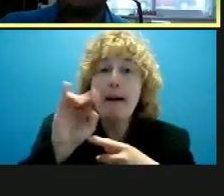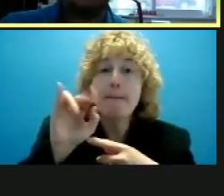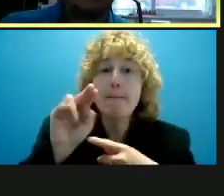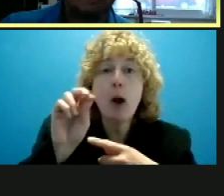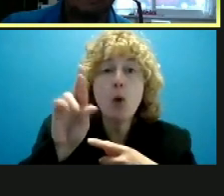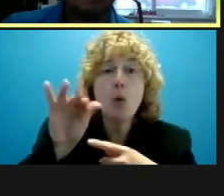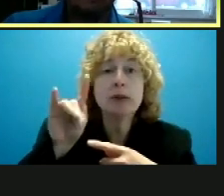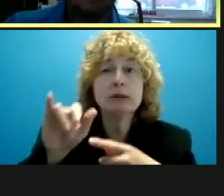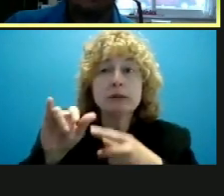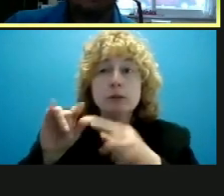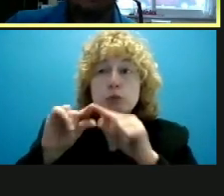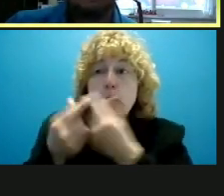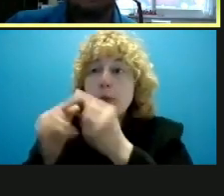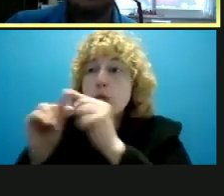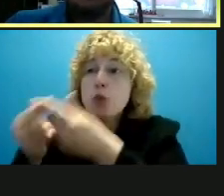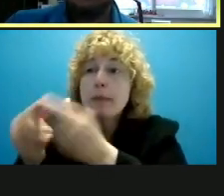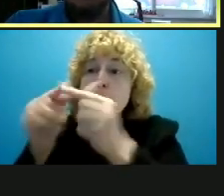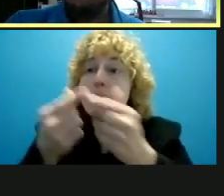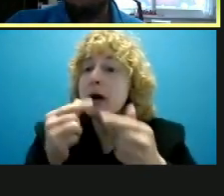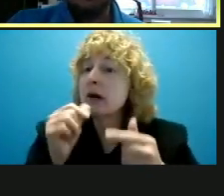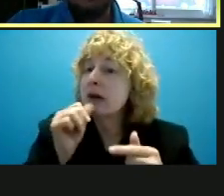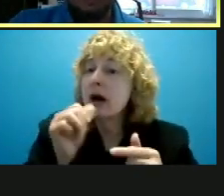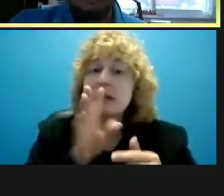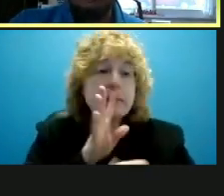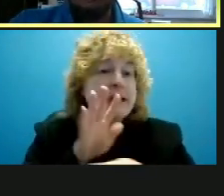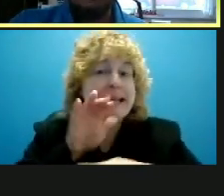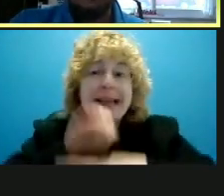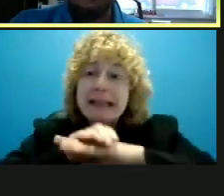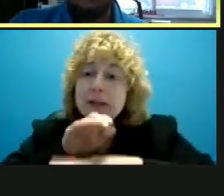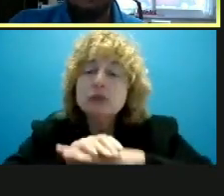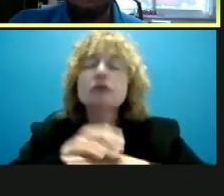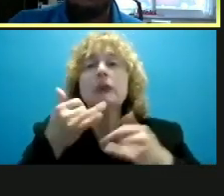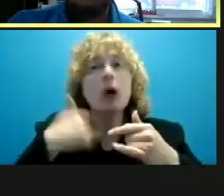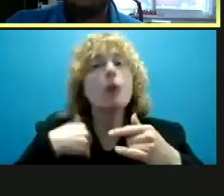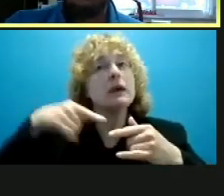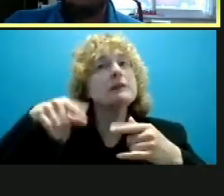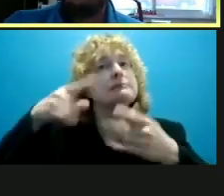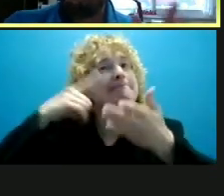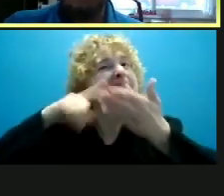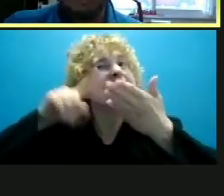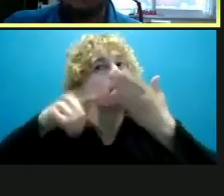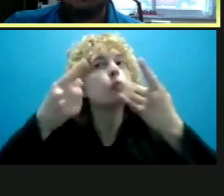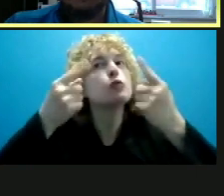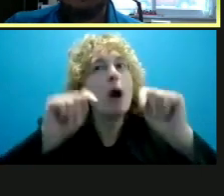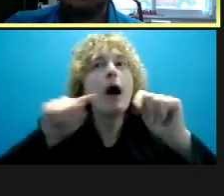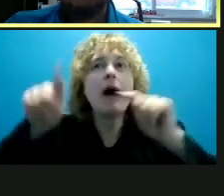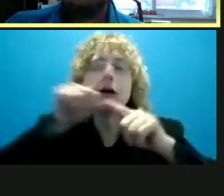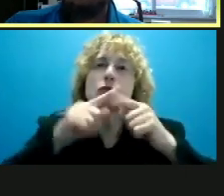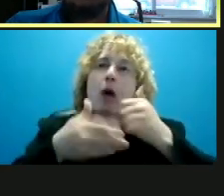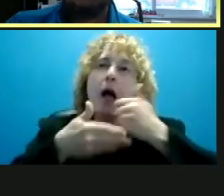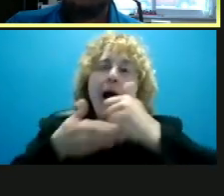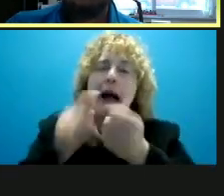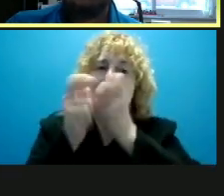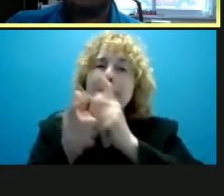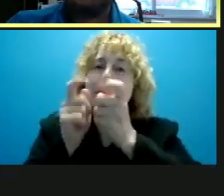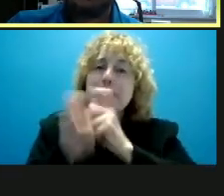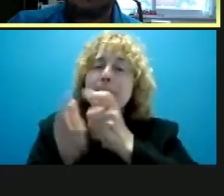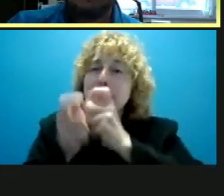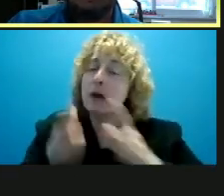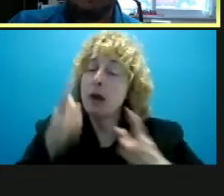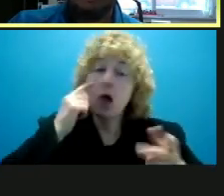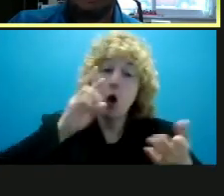trying to have more information translated. But a lot of research is finding that the main reason for people to not